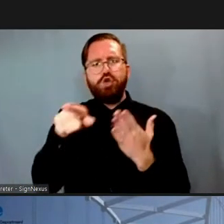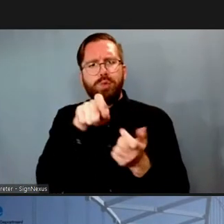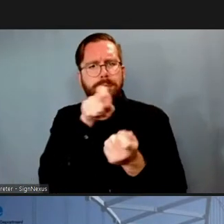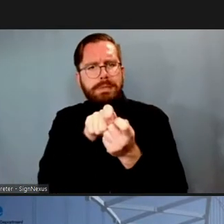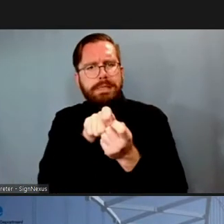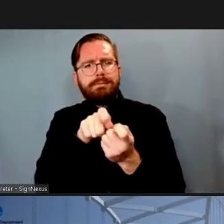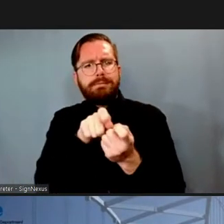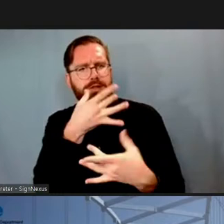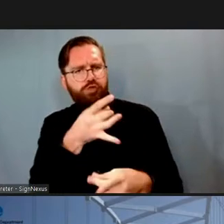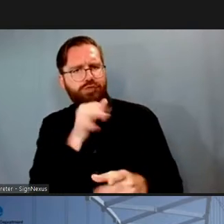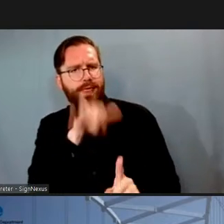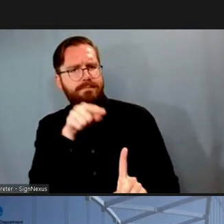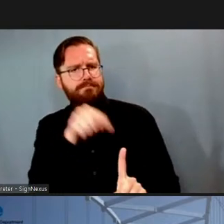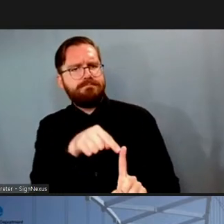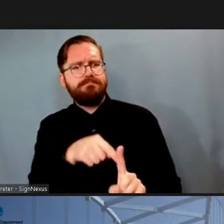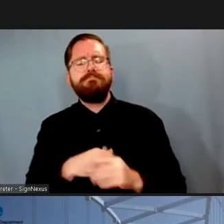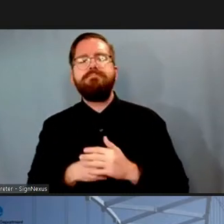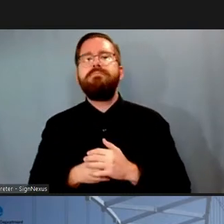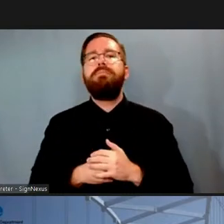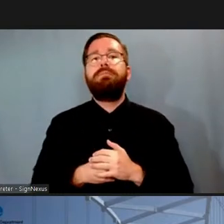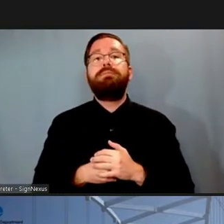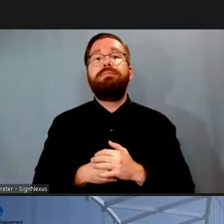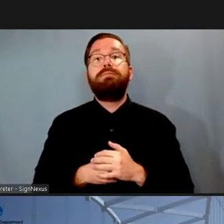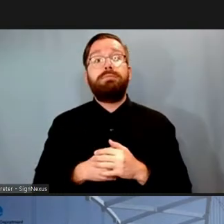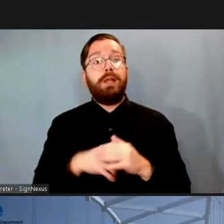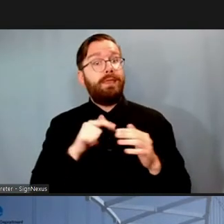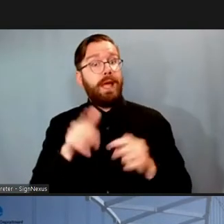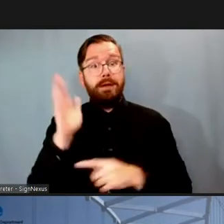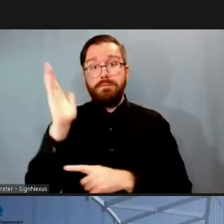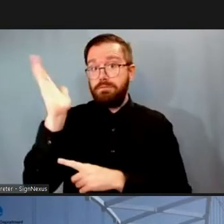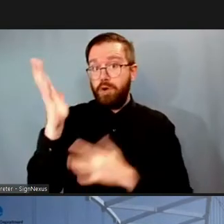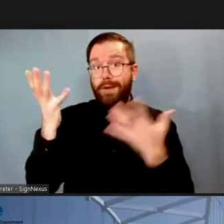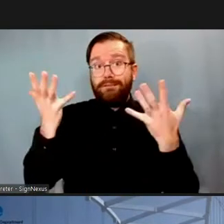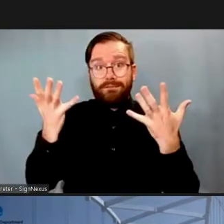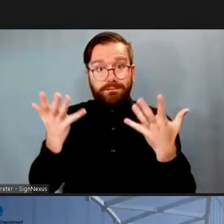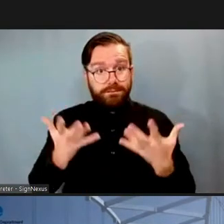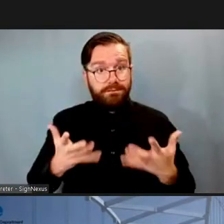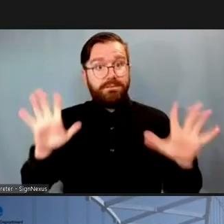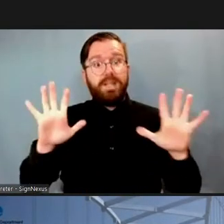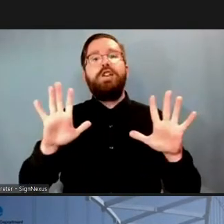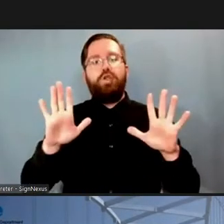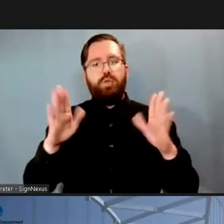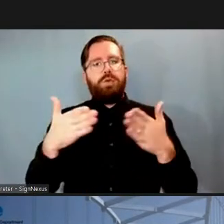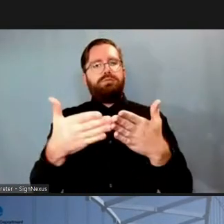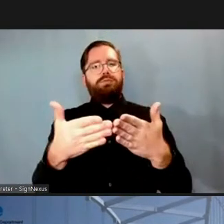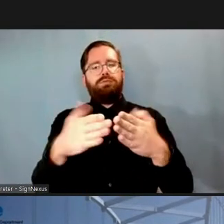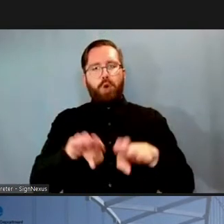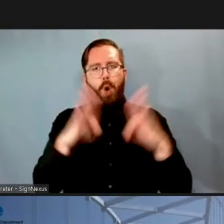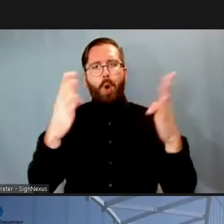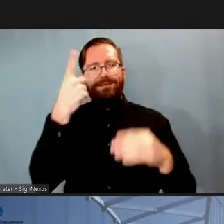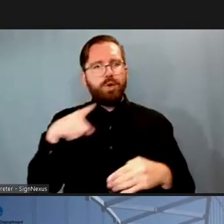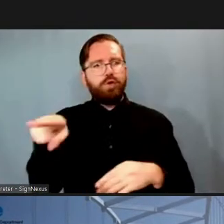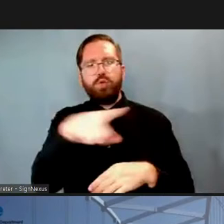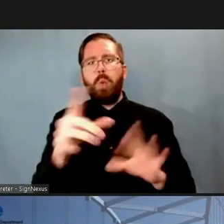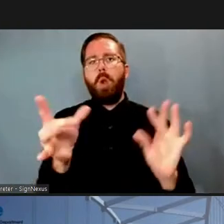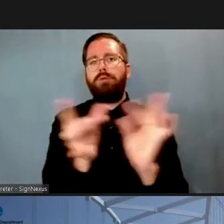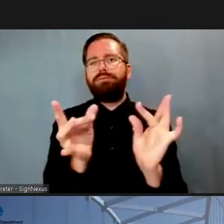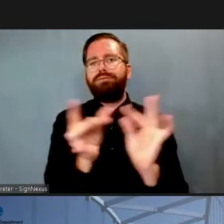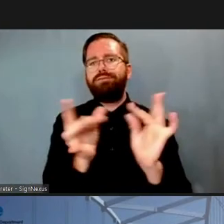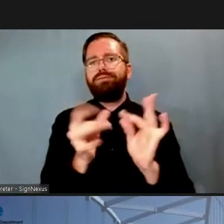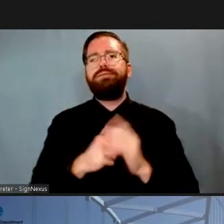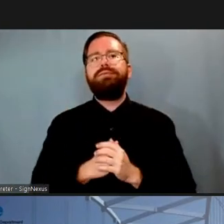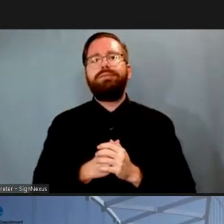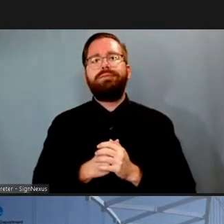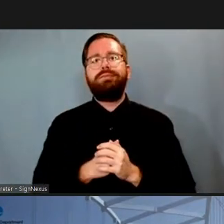presentation we will listen to those of you who would like to provide oral public comments the formal comment period on the ea continues through september